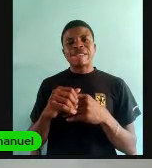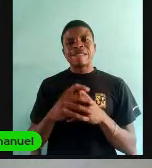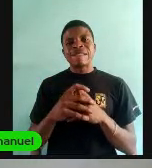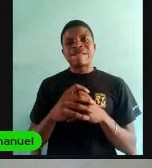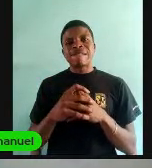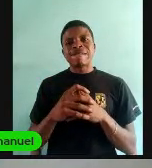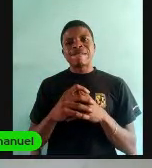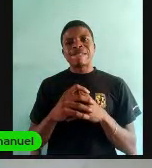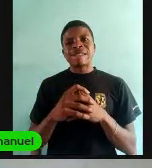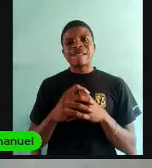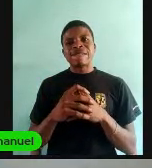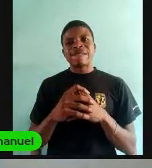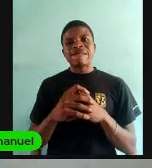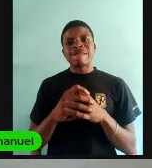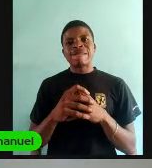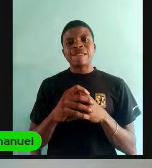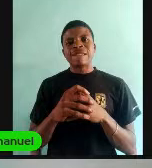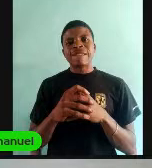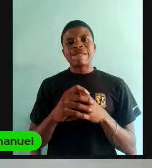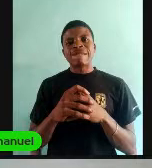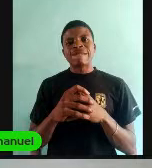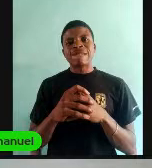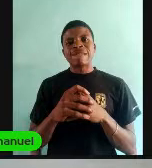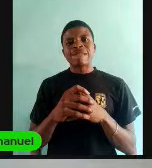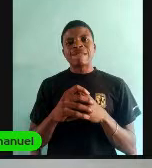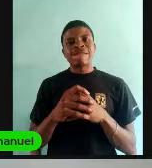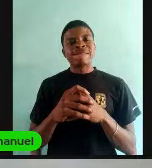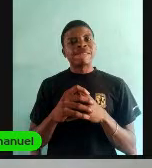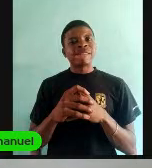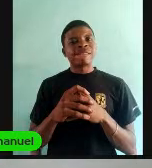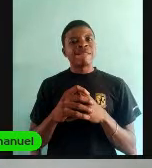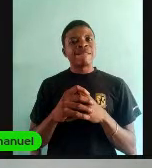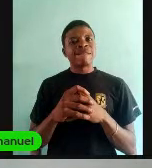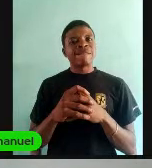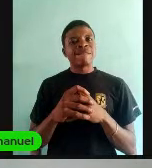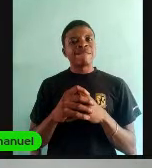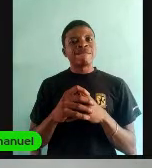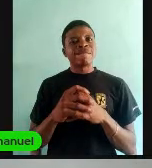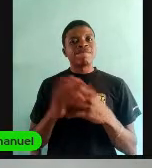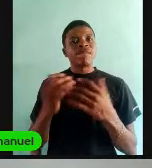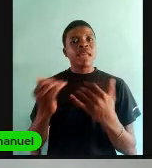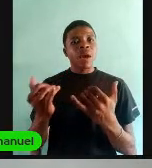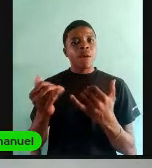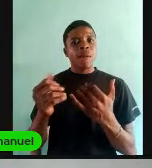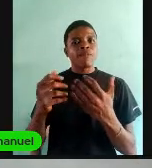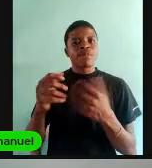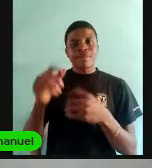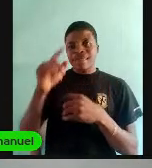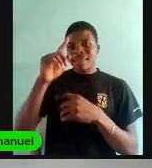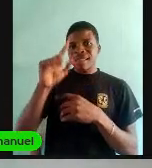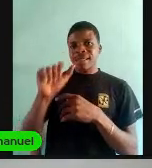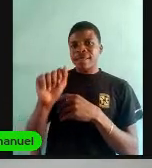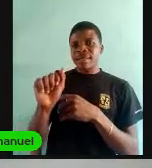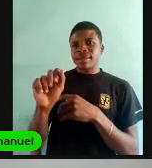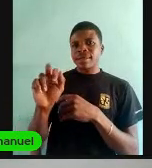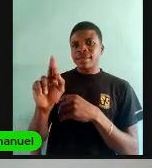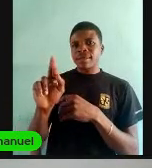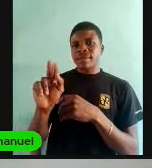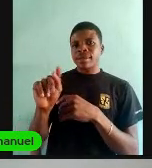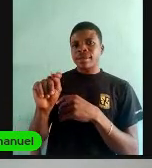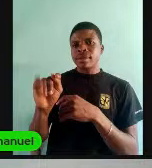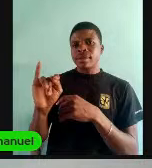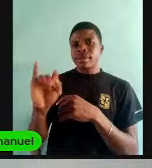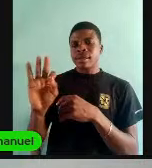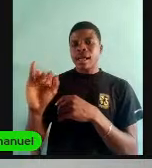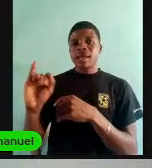aim of machine learning is that first and foremost, if you're talking about artificial intelligence, most of something like ChatGPT now